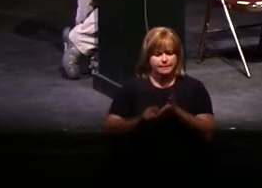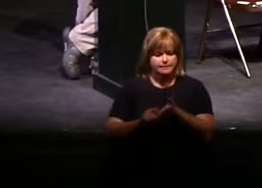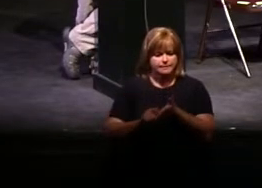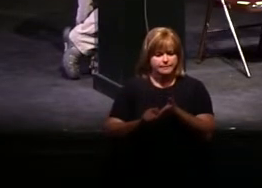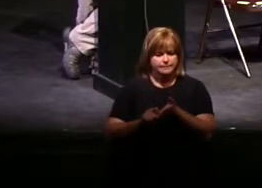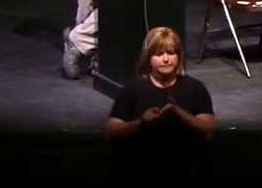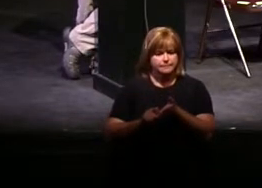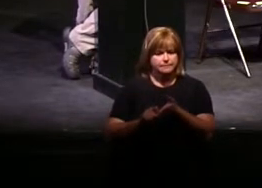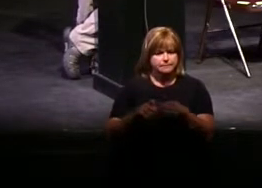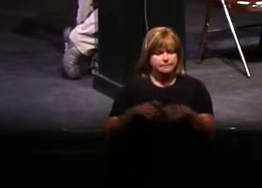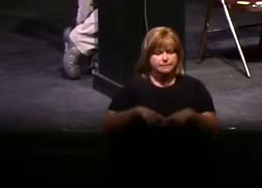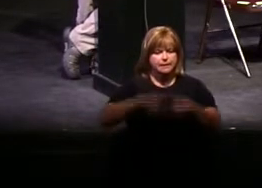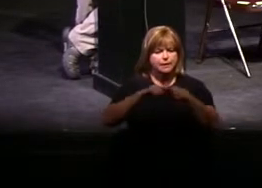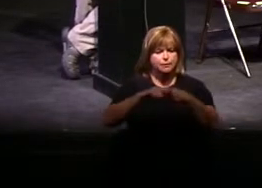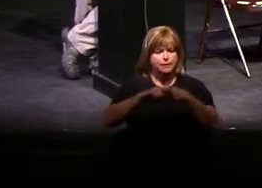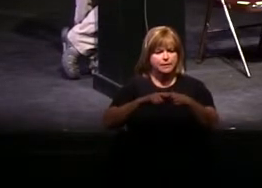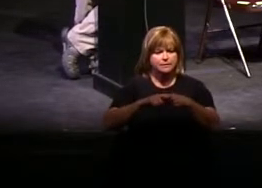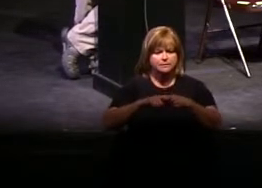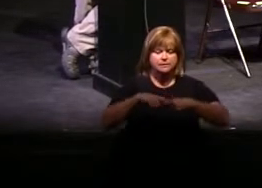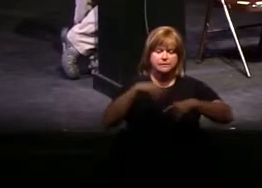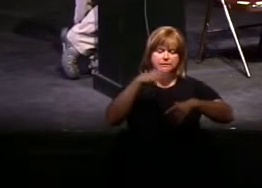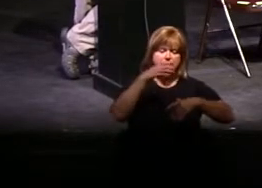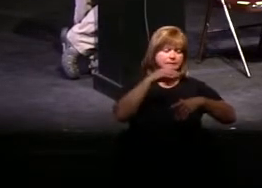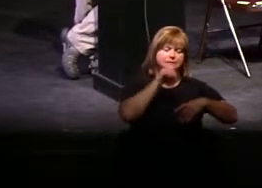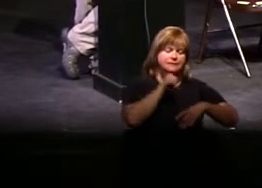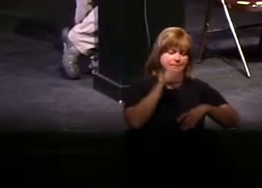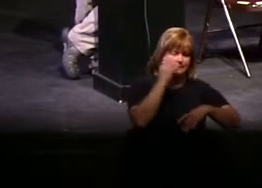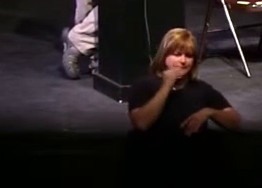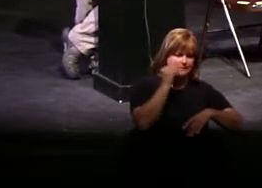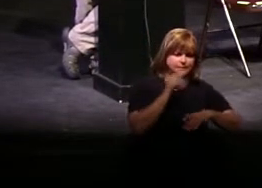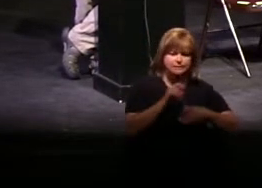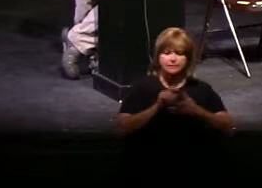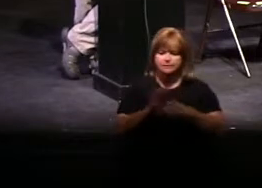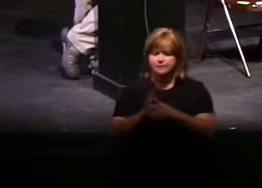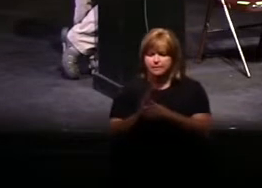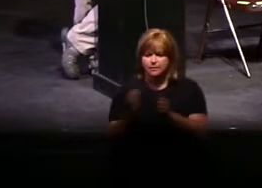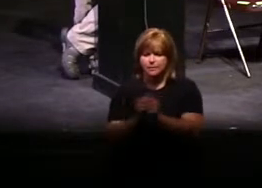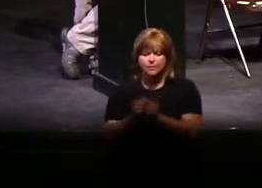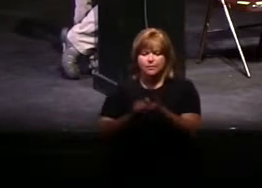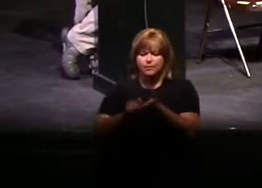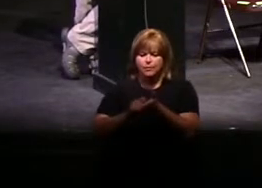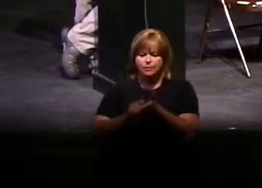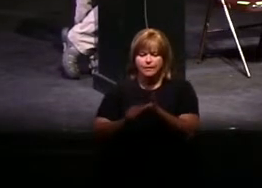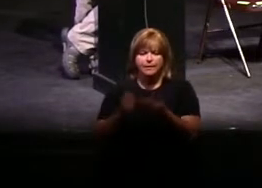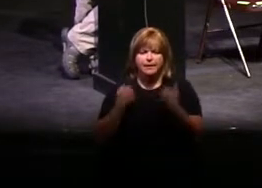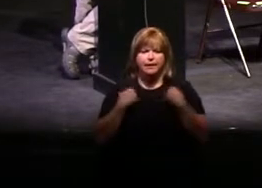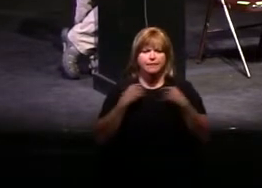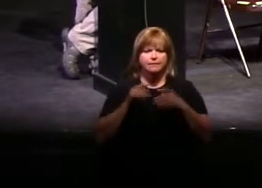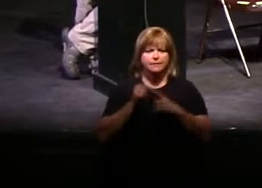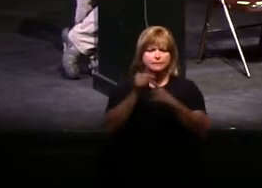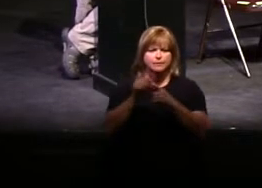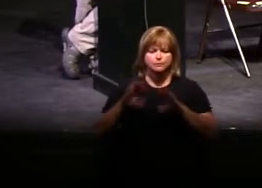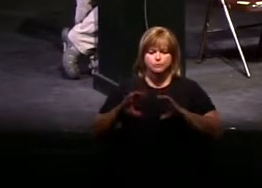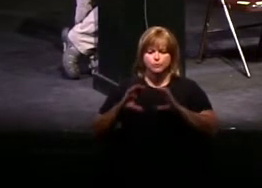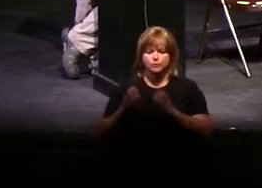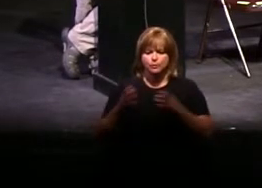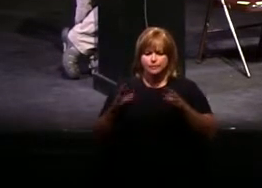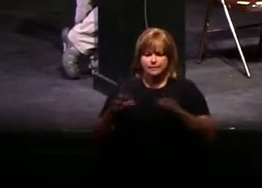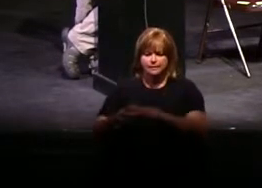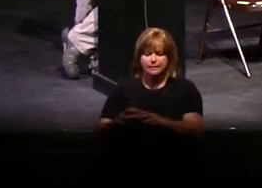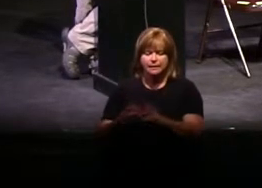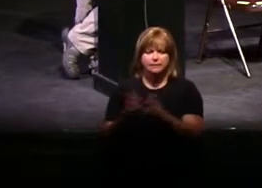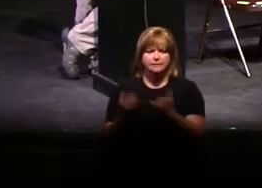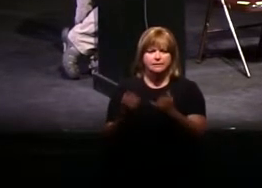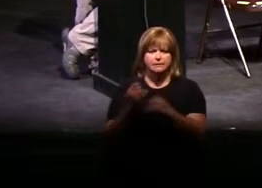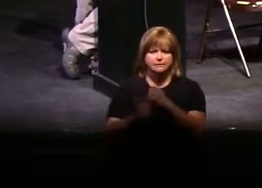that she's hardly been sleeping. She's so busy with her writing group this week. They have a special congregation this time of year. So she's